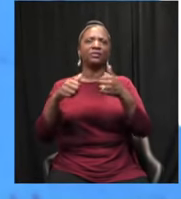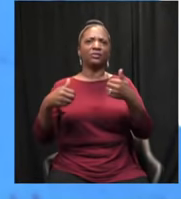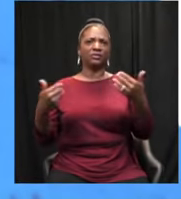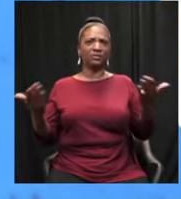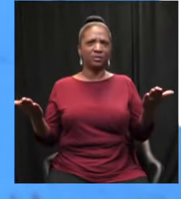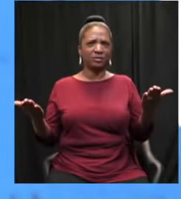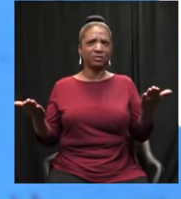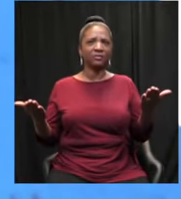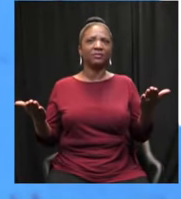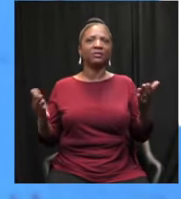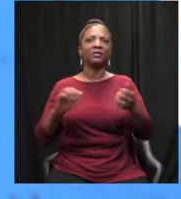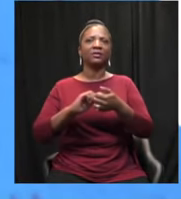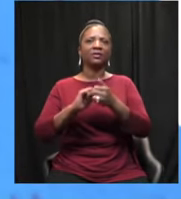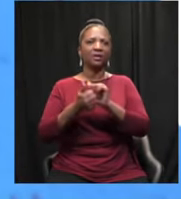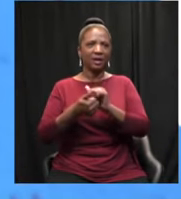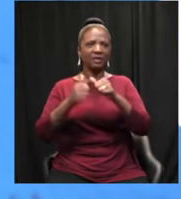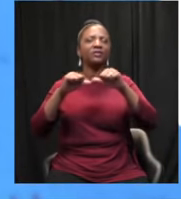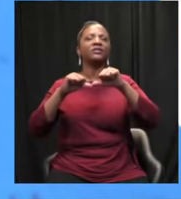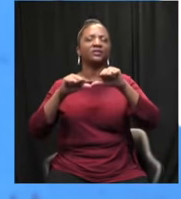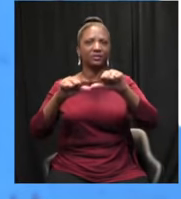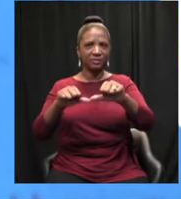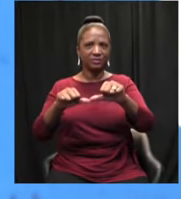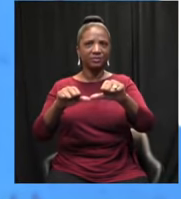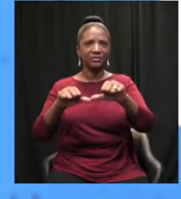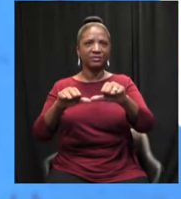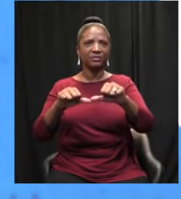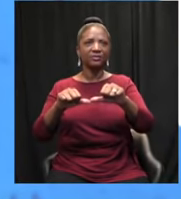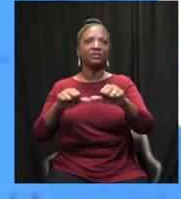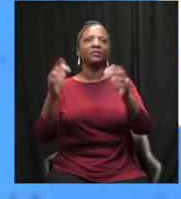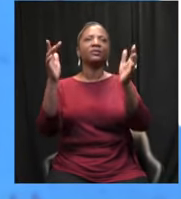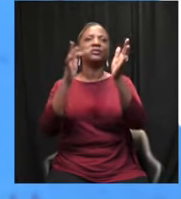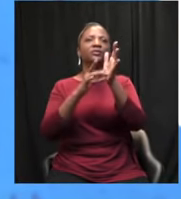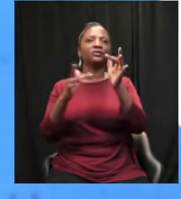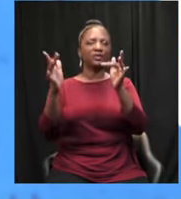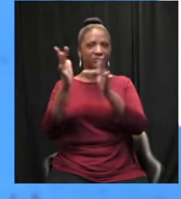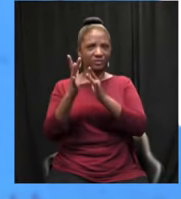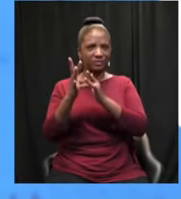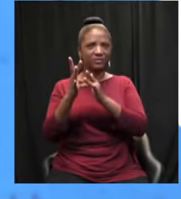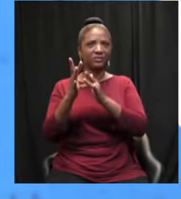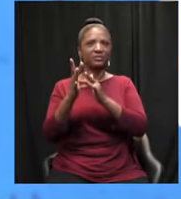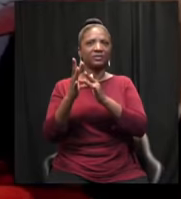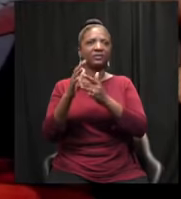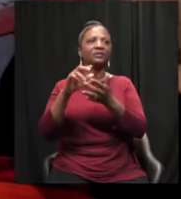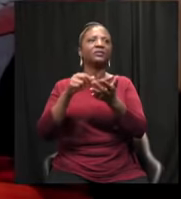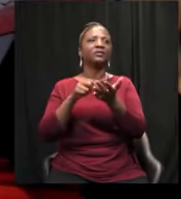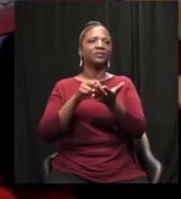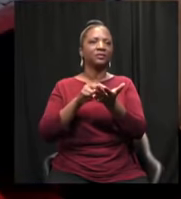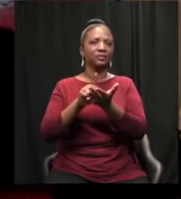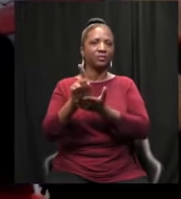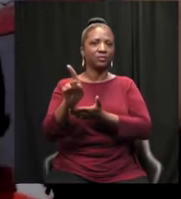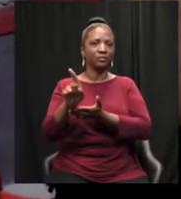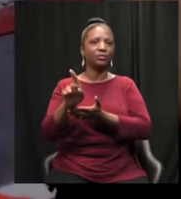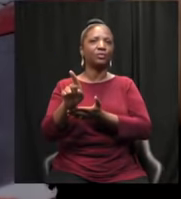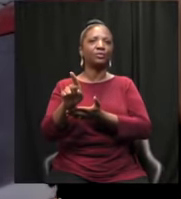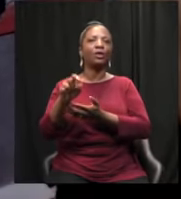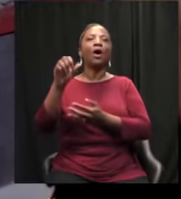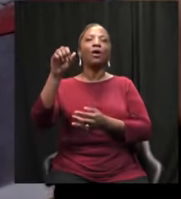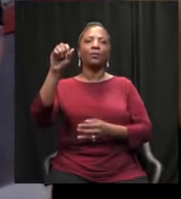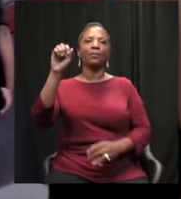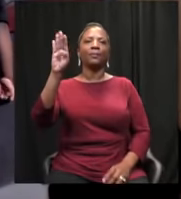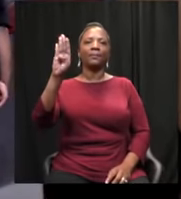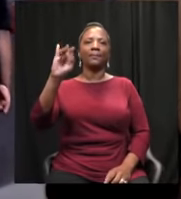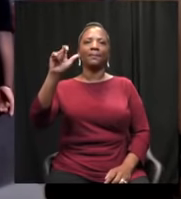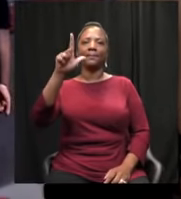you gonna make it? Jesus, how'd you pay your bills? Jesus, who heals your body?